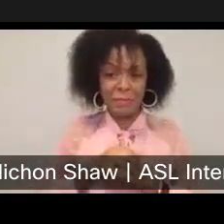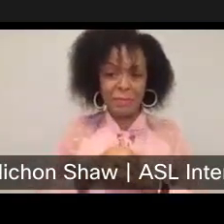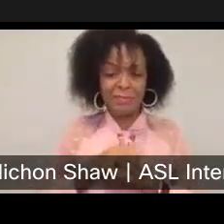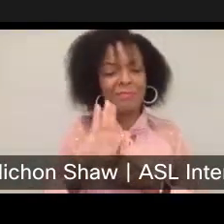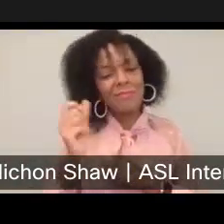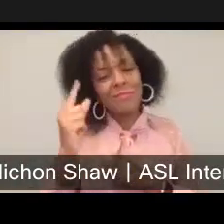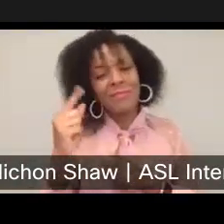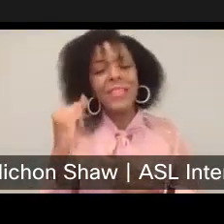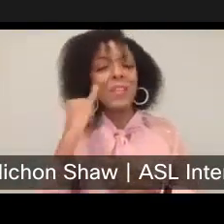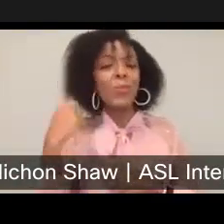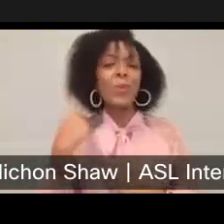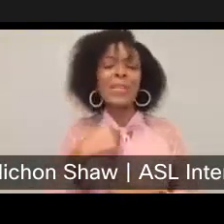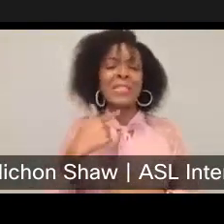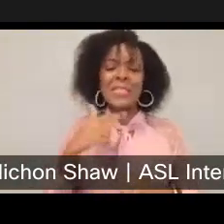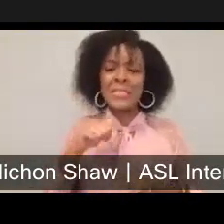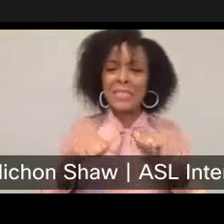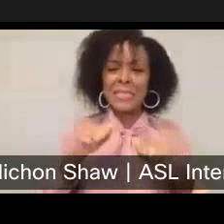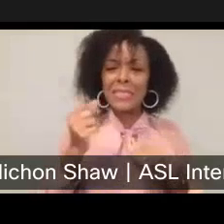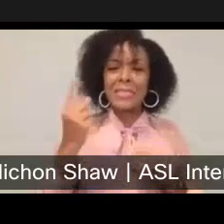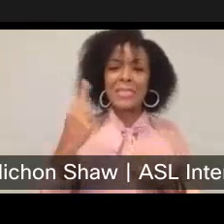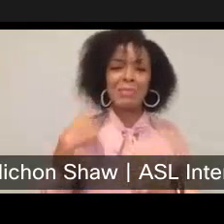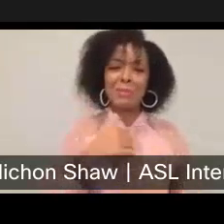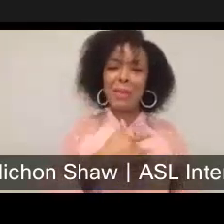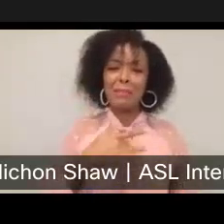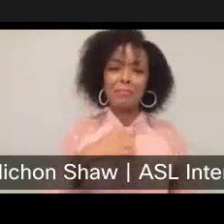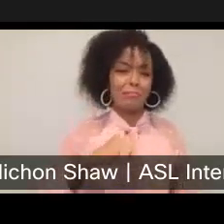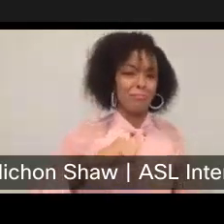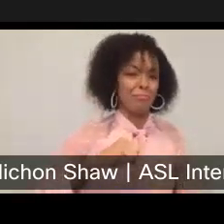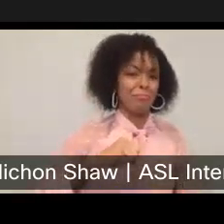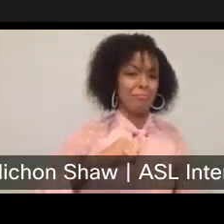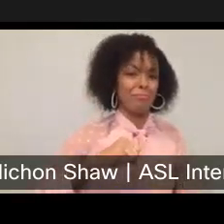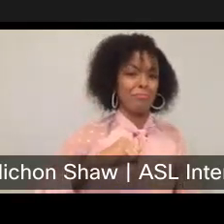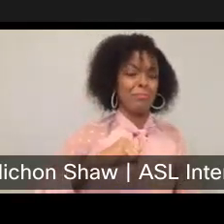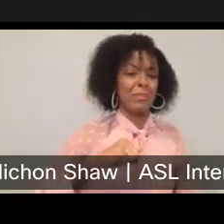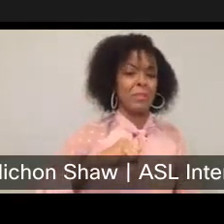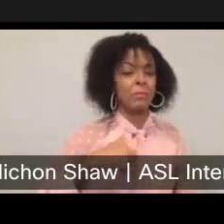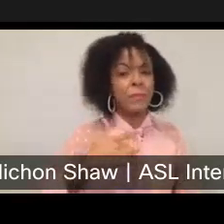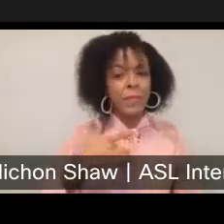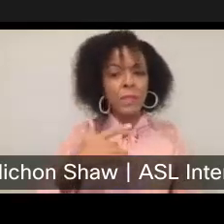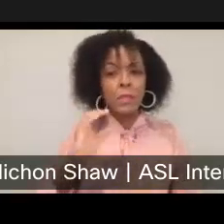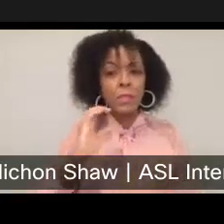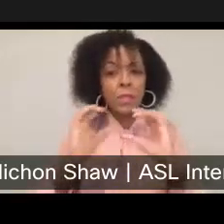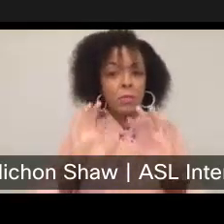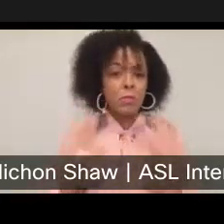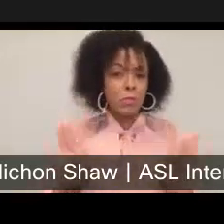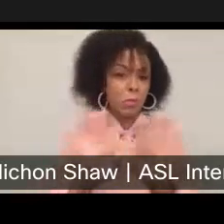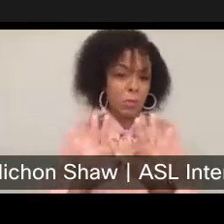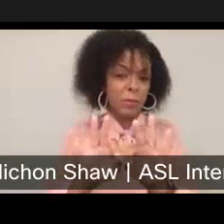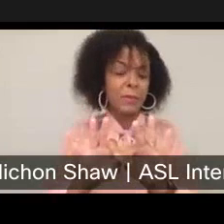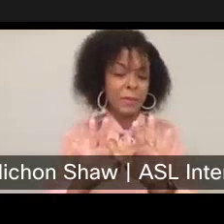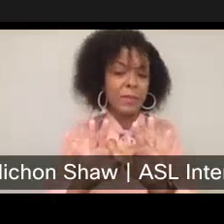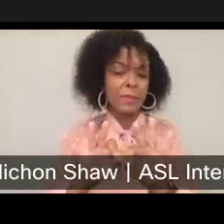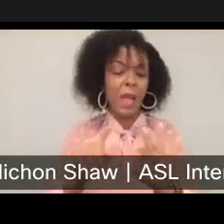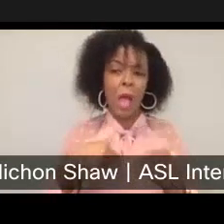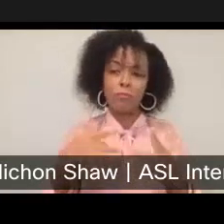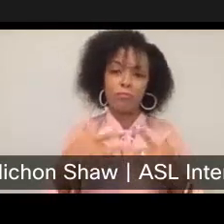understand. So communication is very, very important in that. And I think that's why I'm so excited that the Crown Act